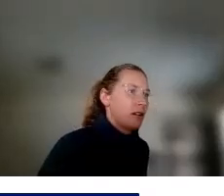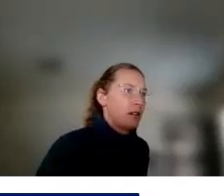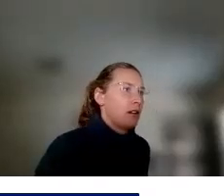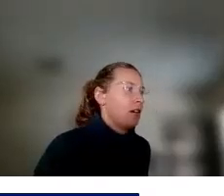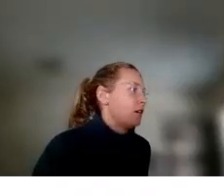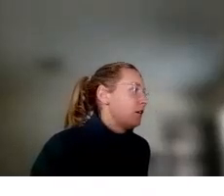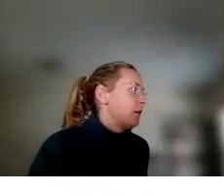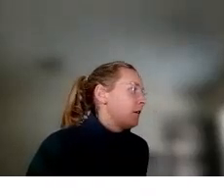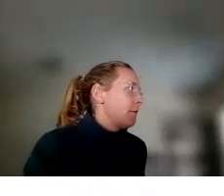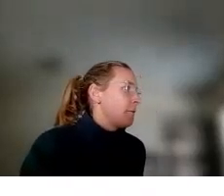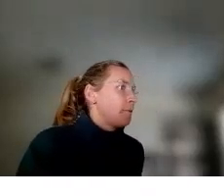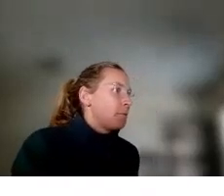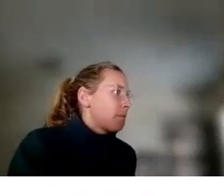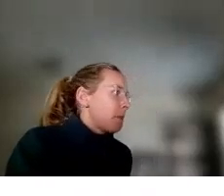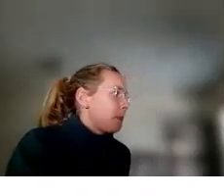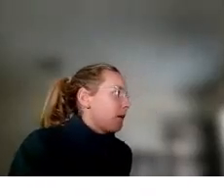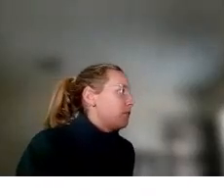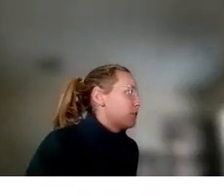Okay.